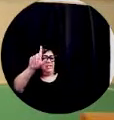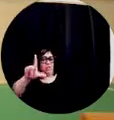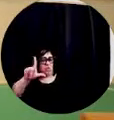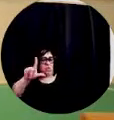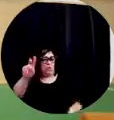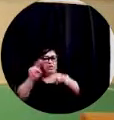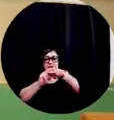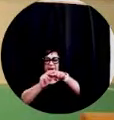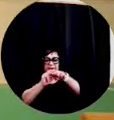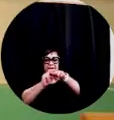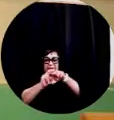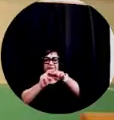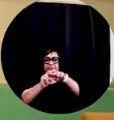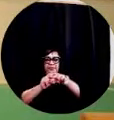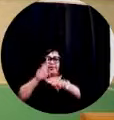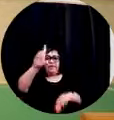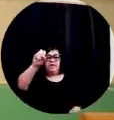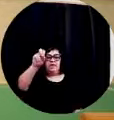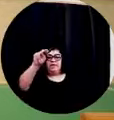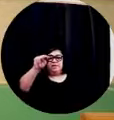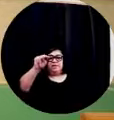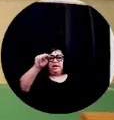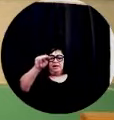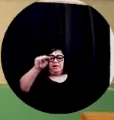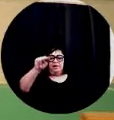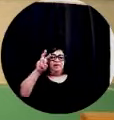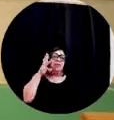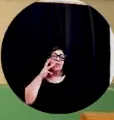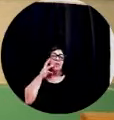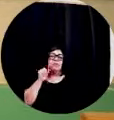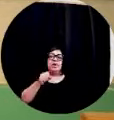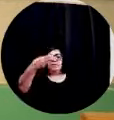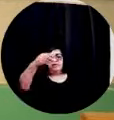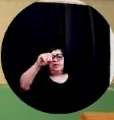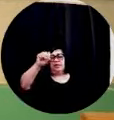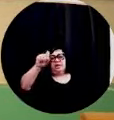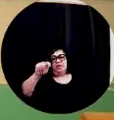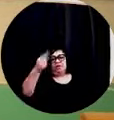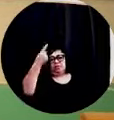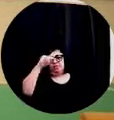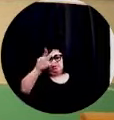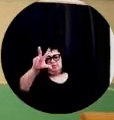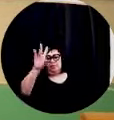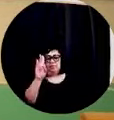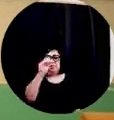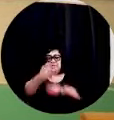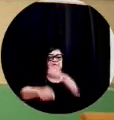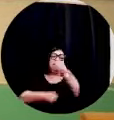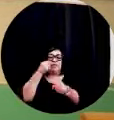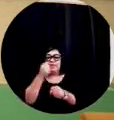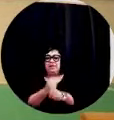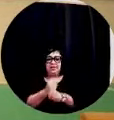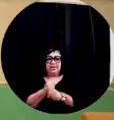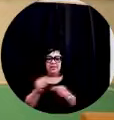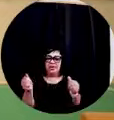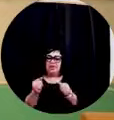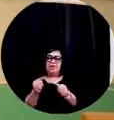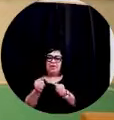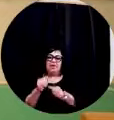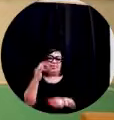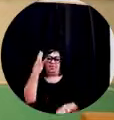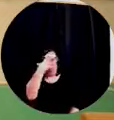Train. He was the host, guys, for like 37 years. All suited up,